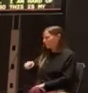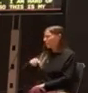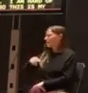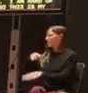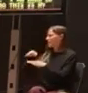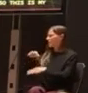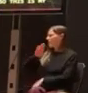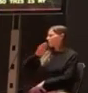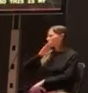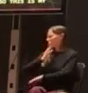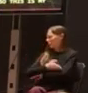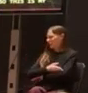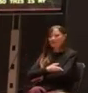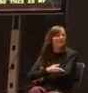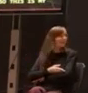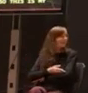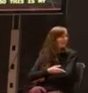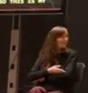daughter